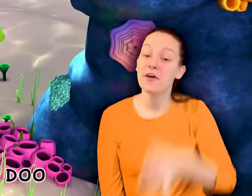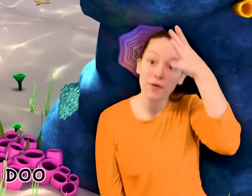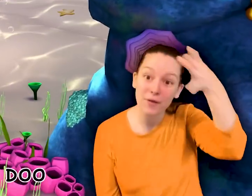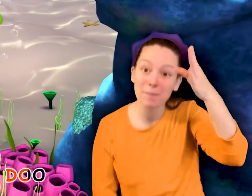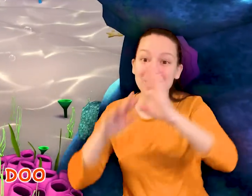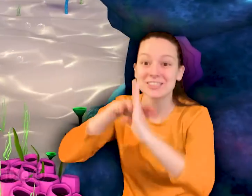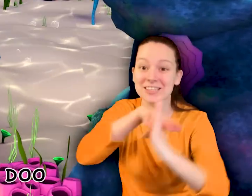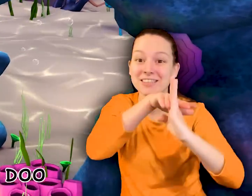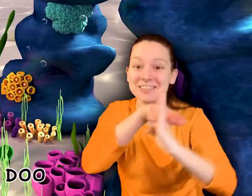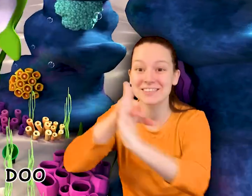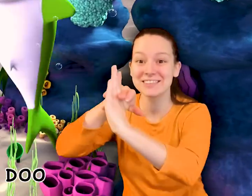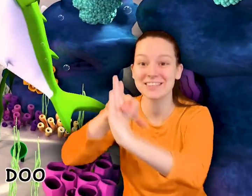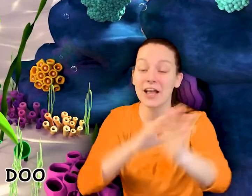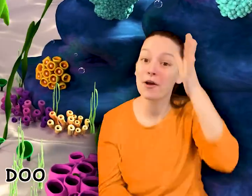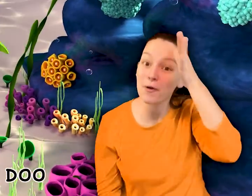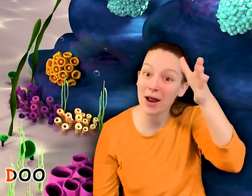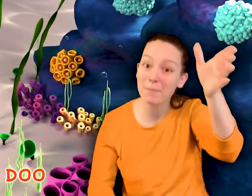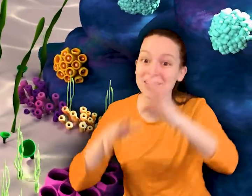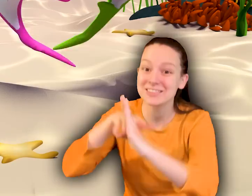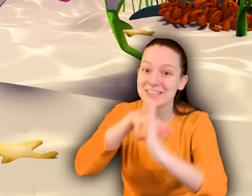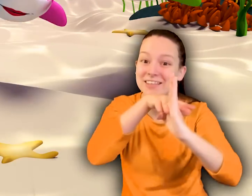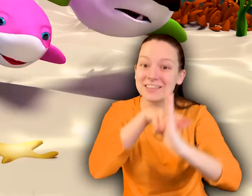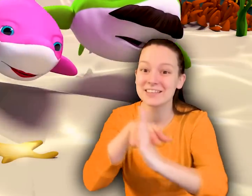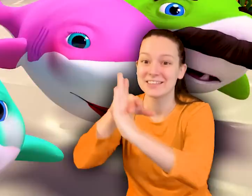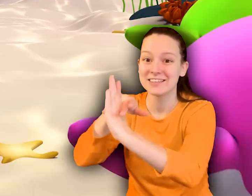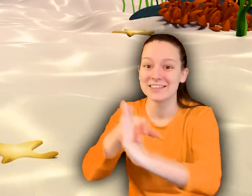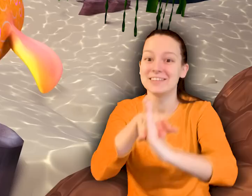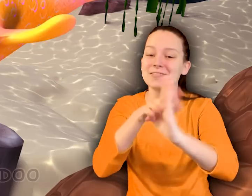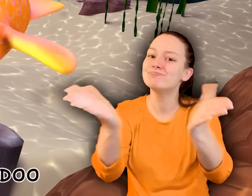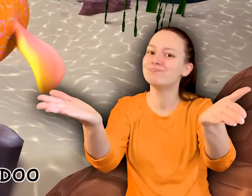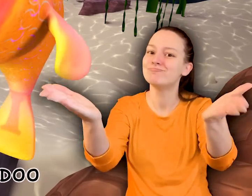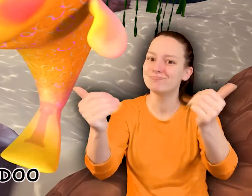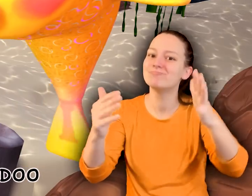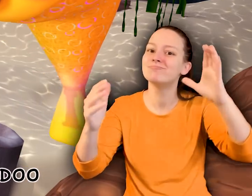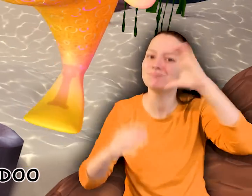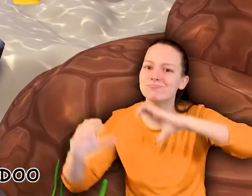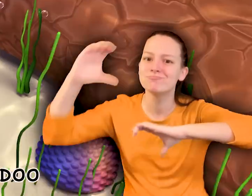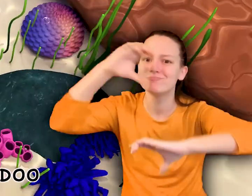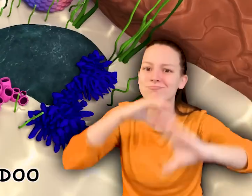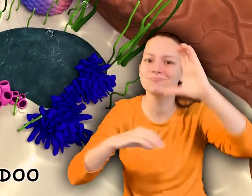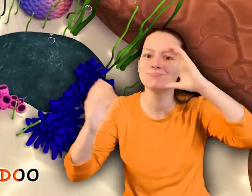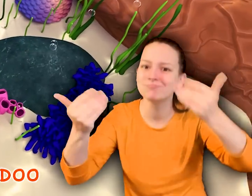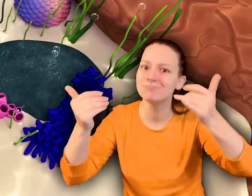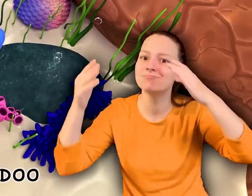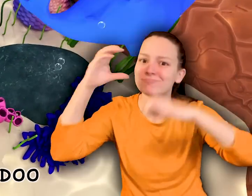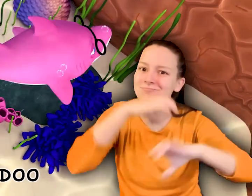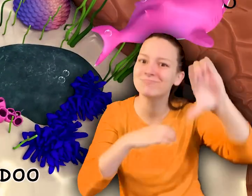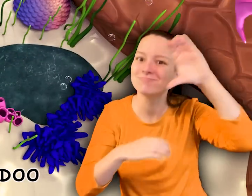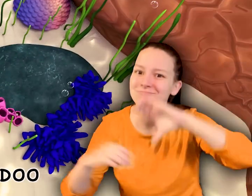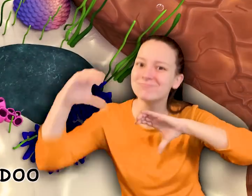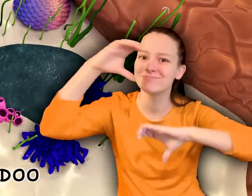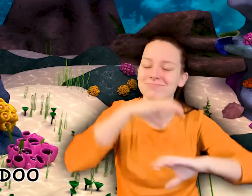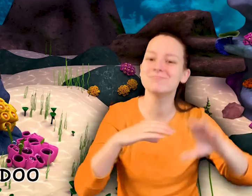do do doo doo doo do grandpa shark doo doo doo doo doo do grandpa shark let's go hun do doo doo doo doo